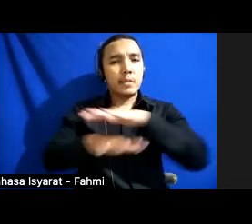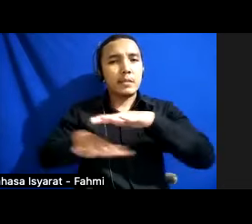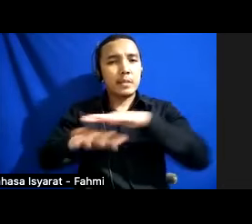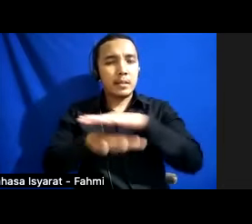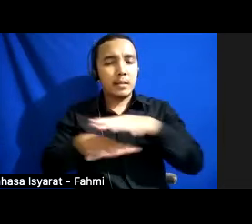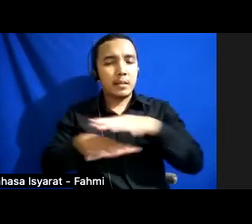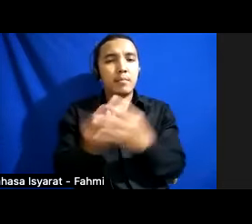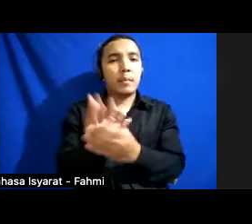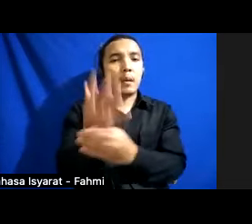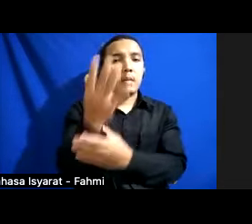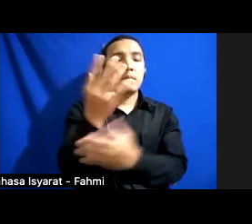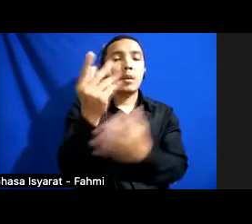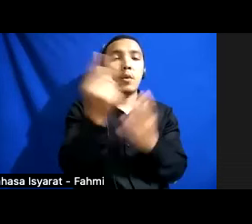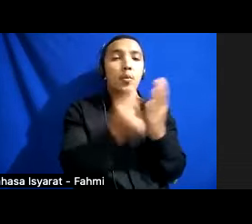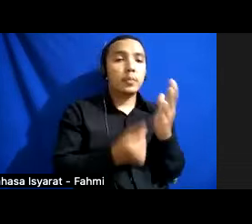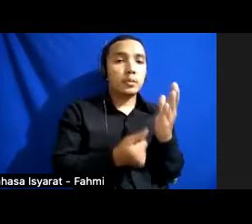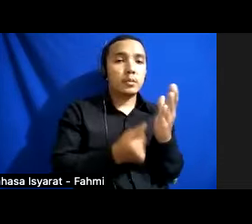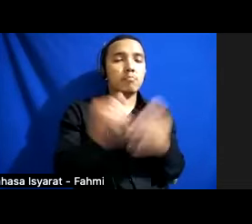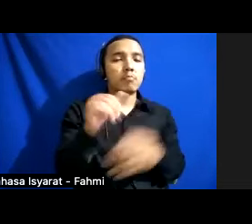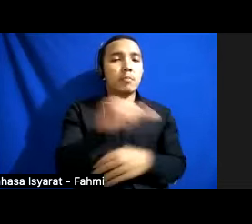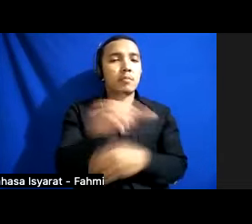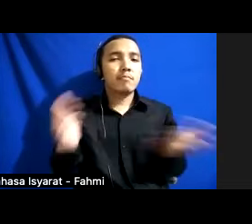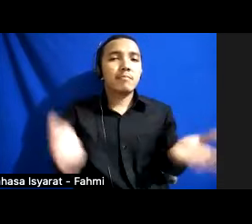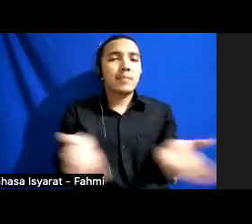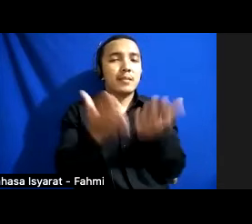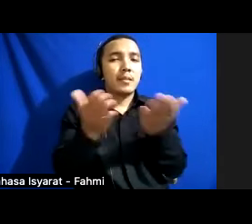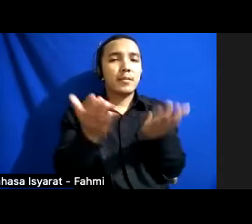growth and social well-being in a city.